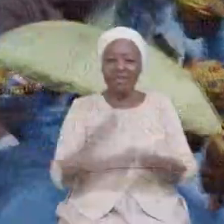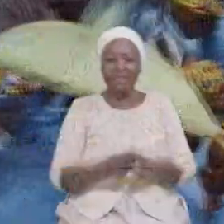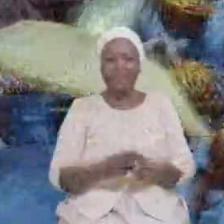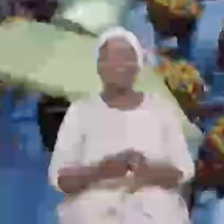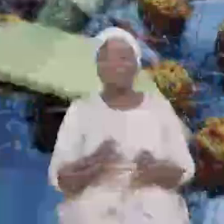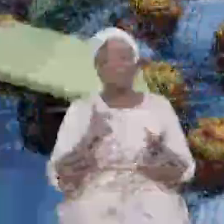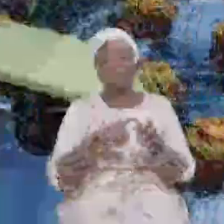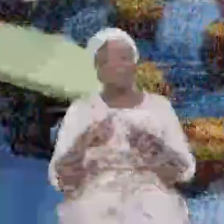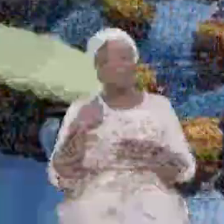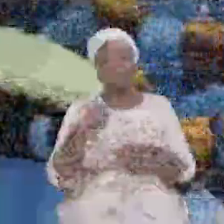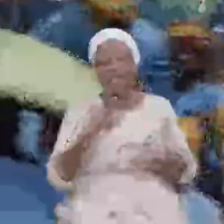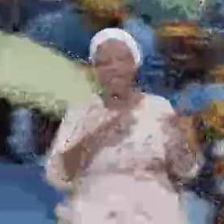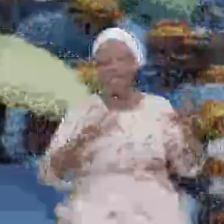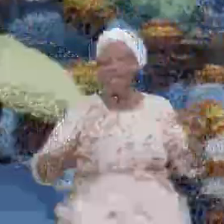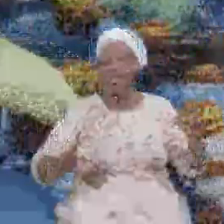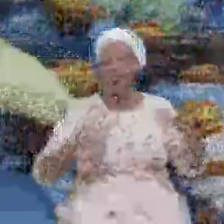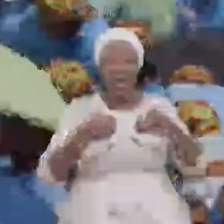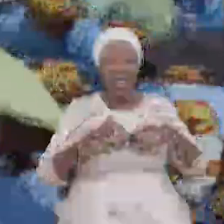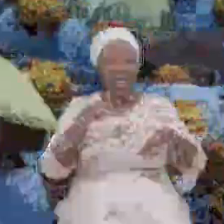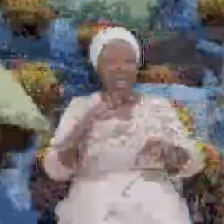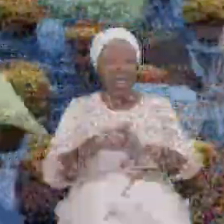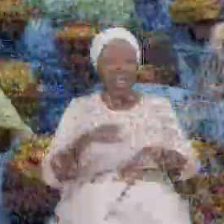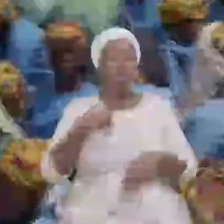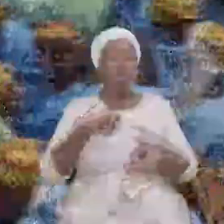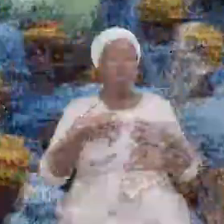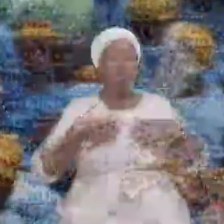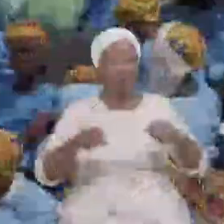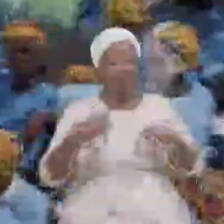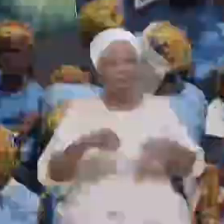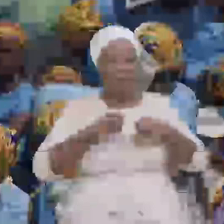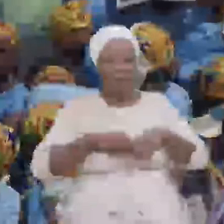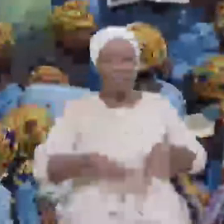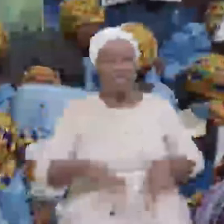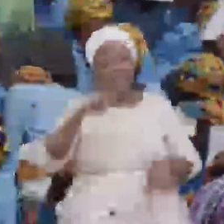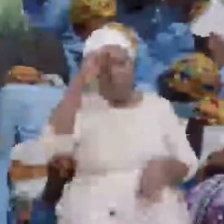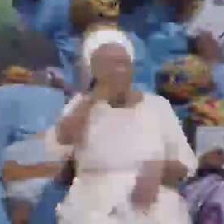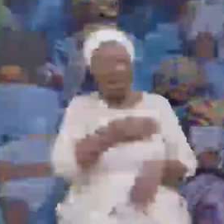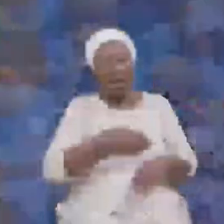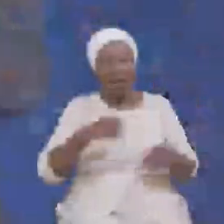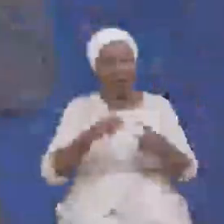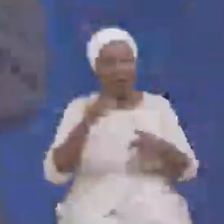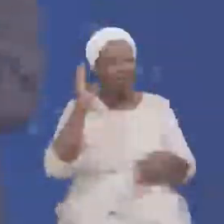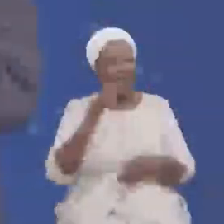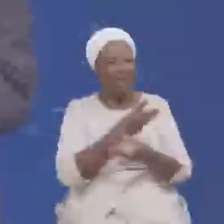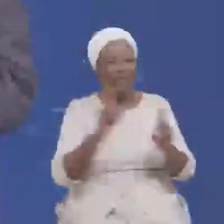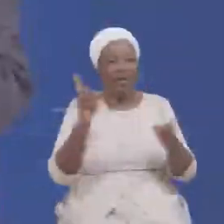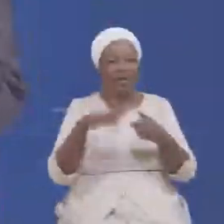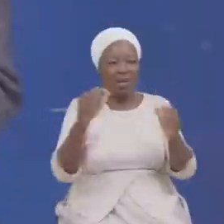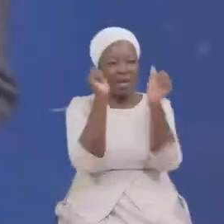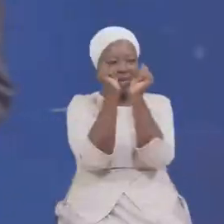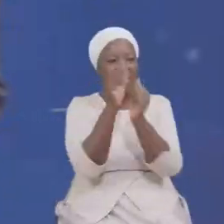the Lord that sent him to heal the broken heart and to preach deliverance to the captives